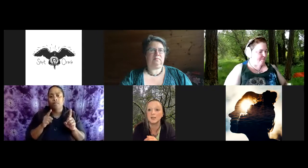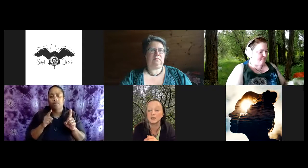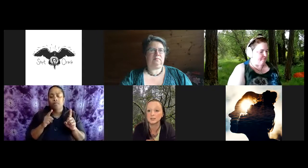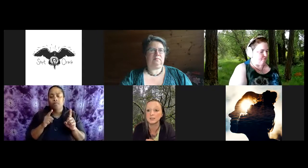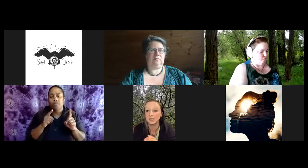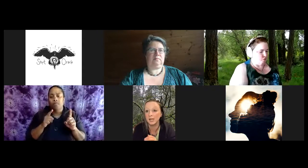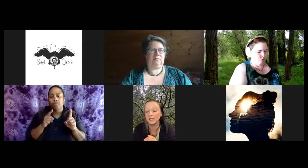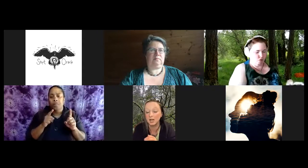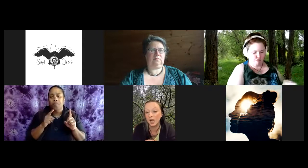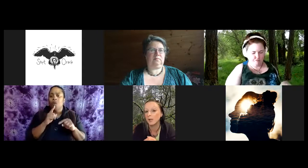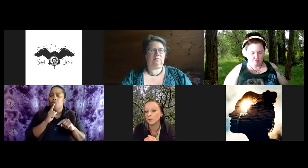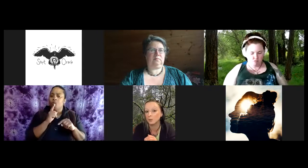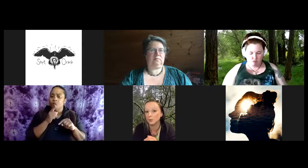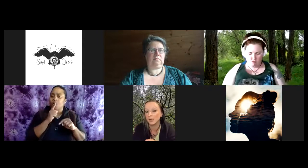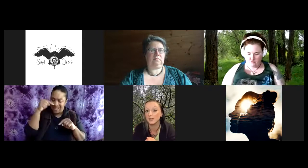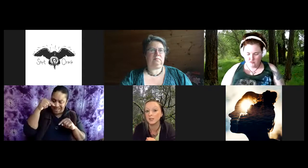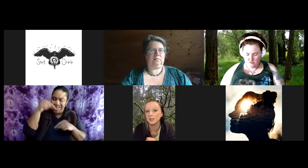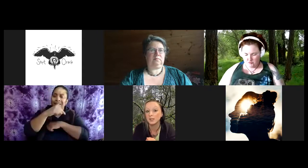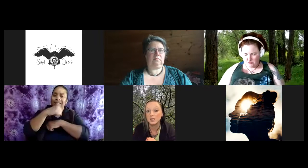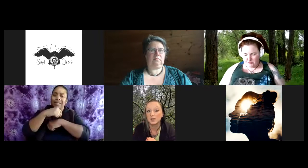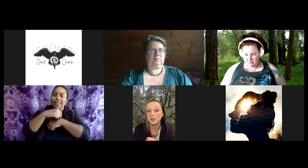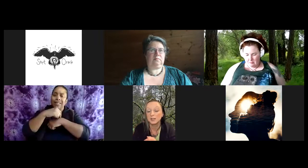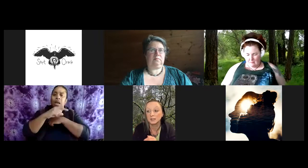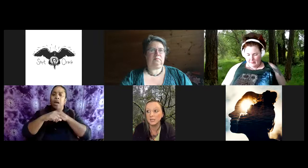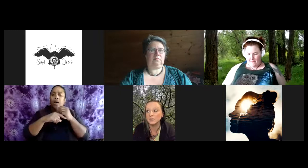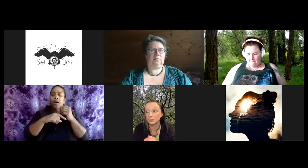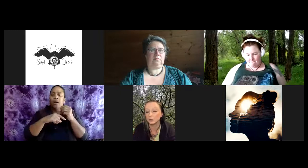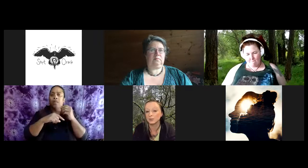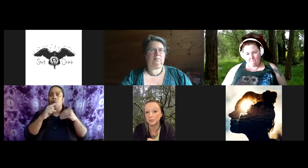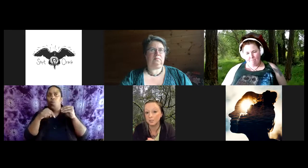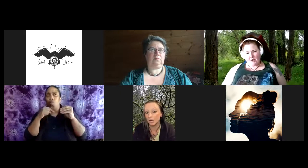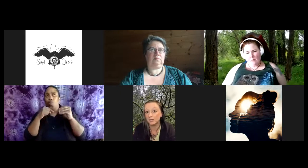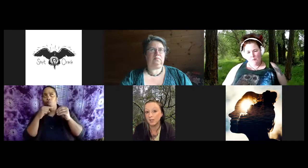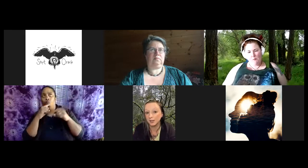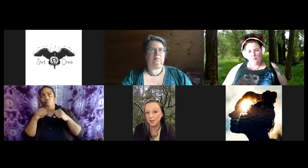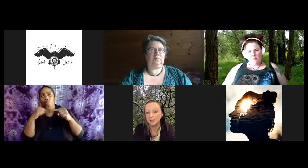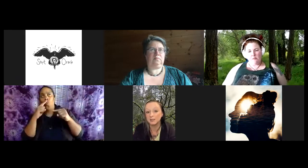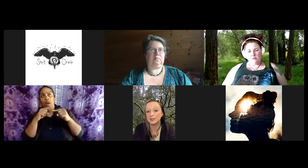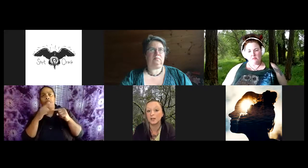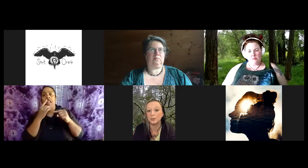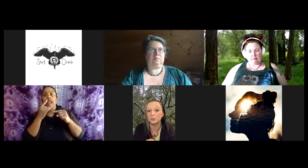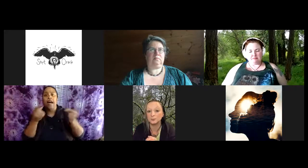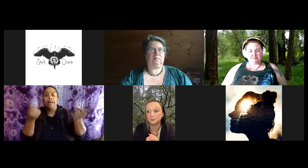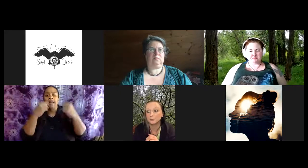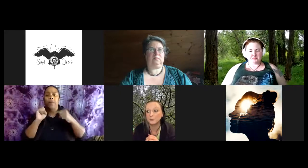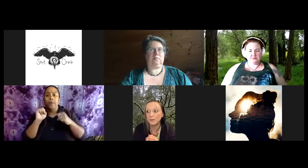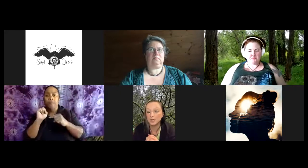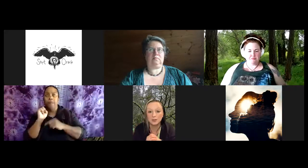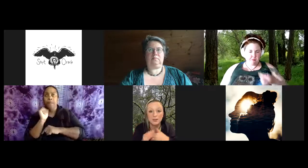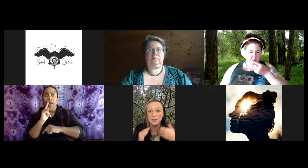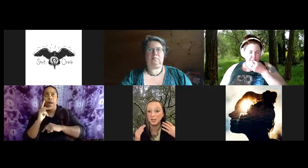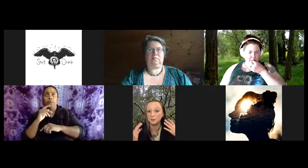really, this is a time when the light is really returning. And so